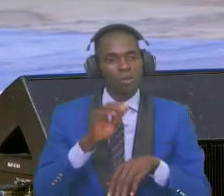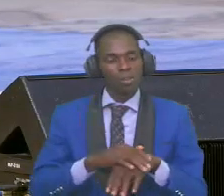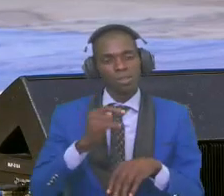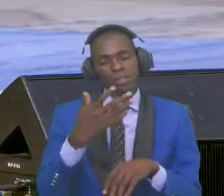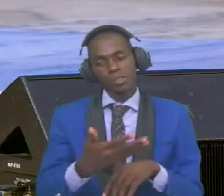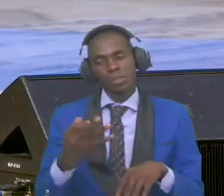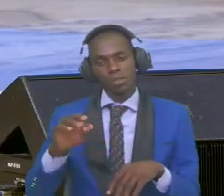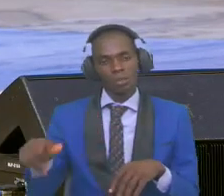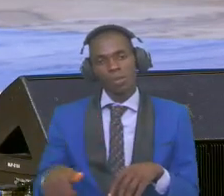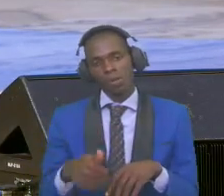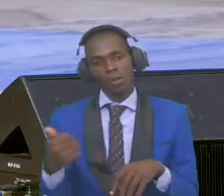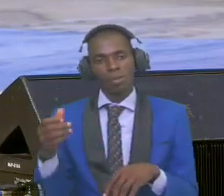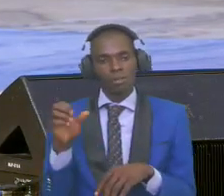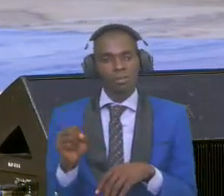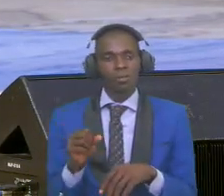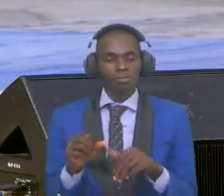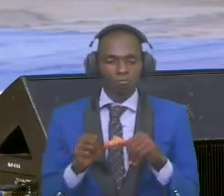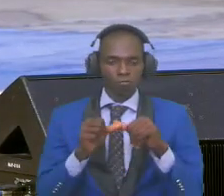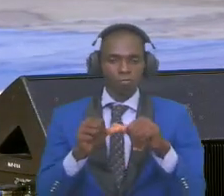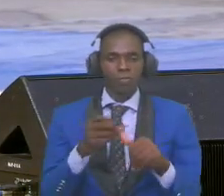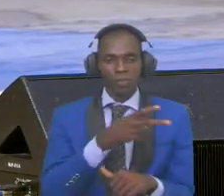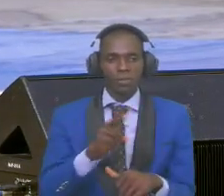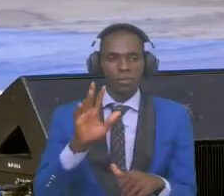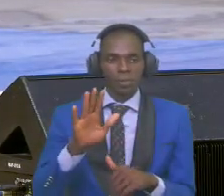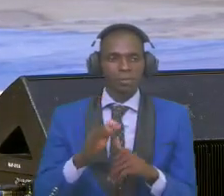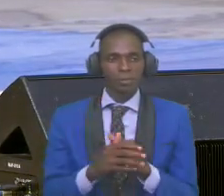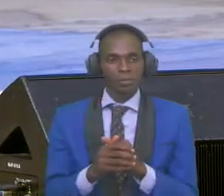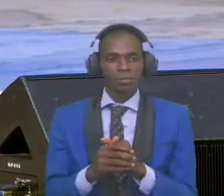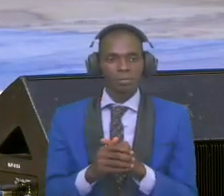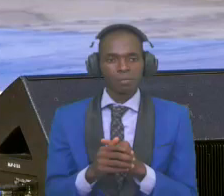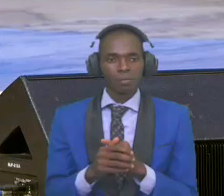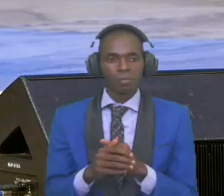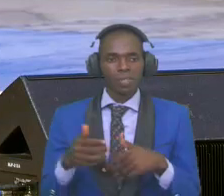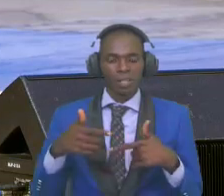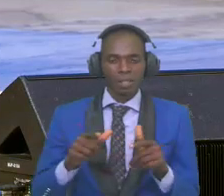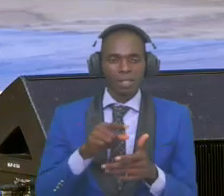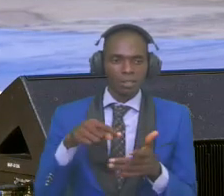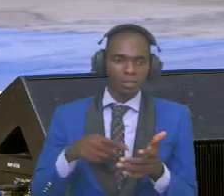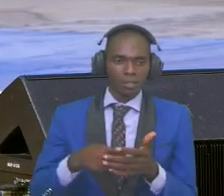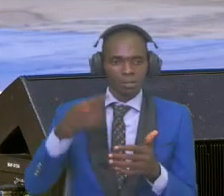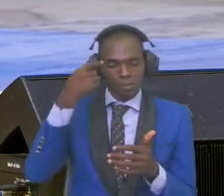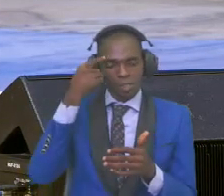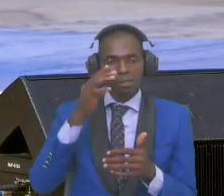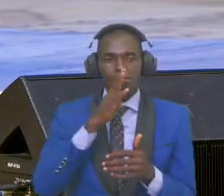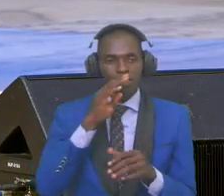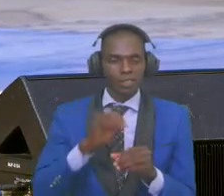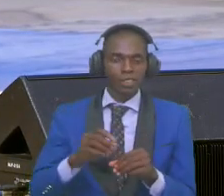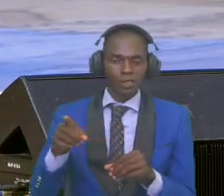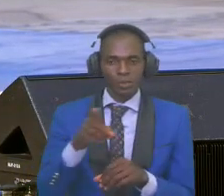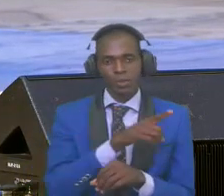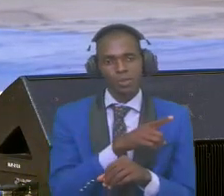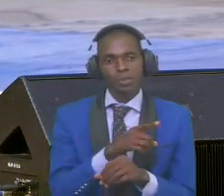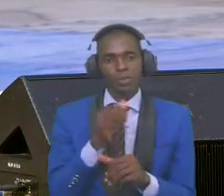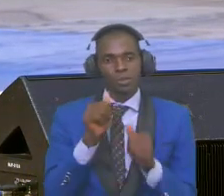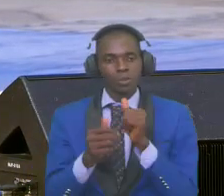others. In verse 5, let this mind be in you,